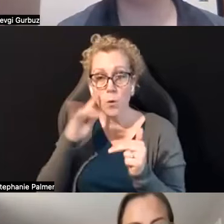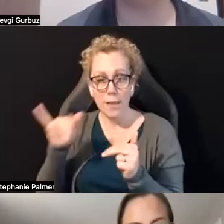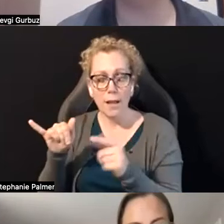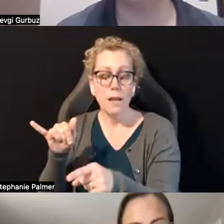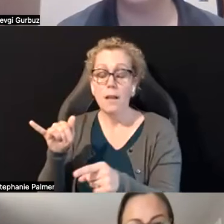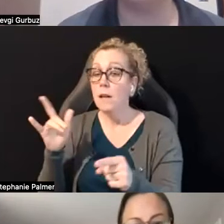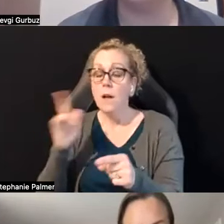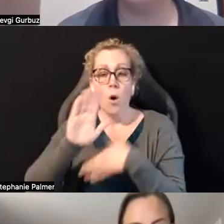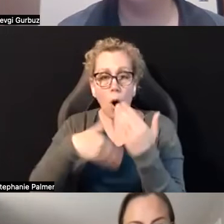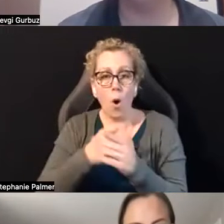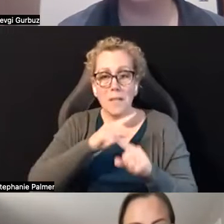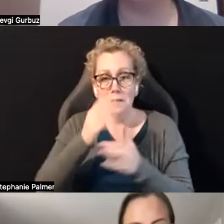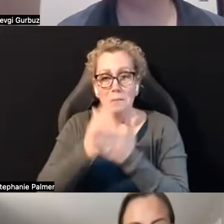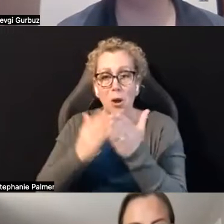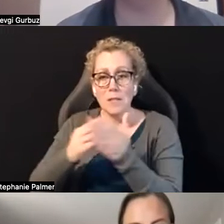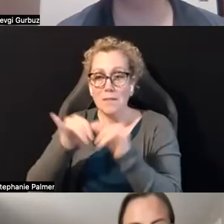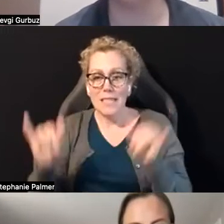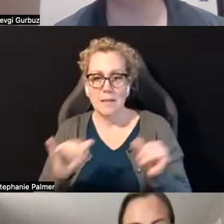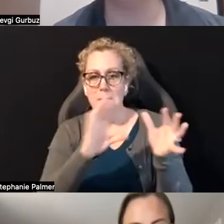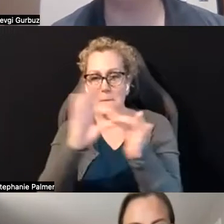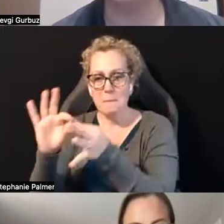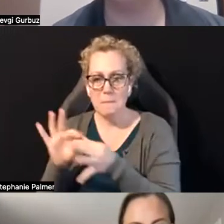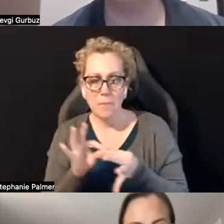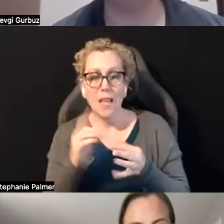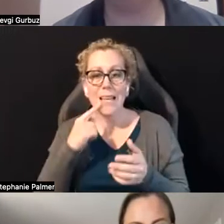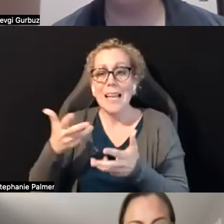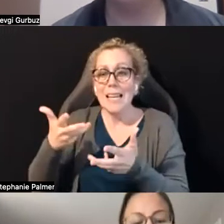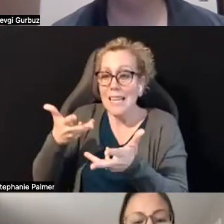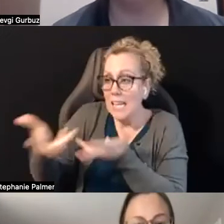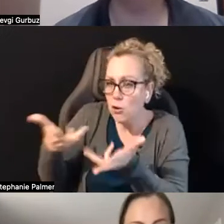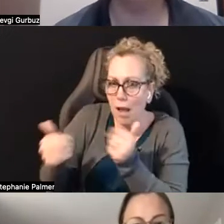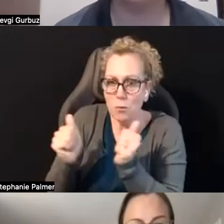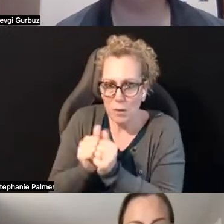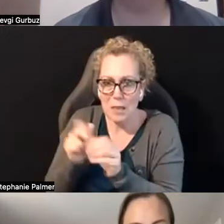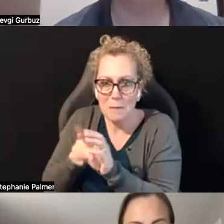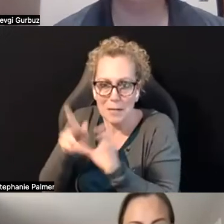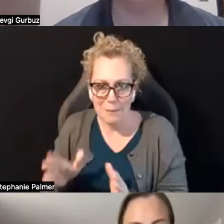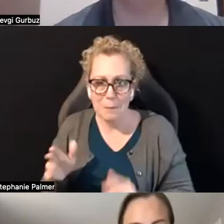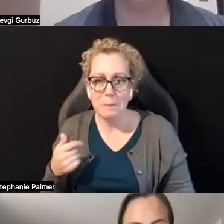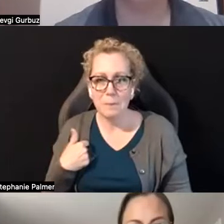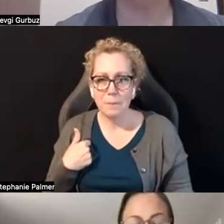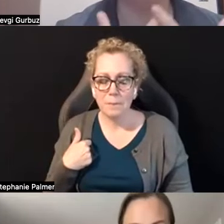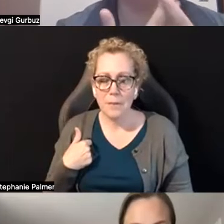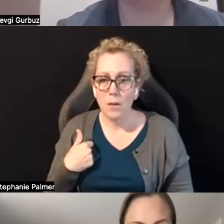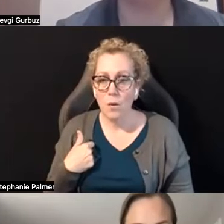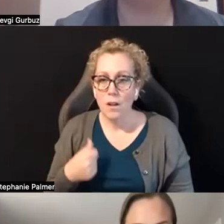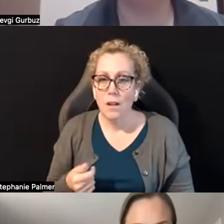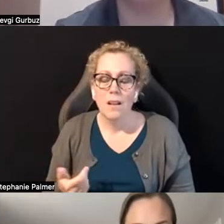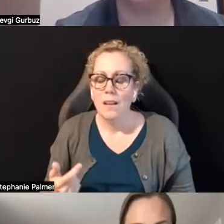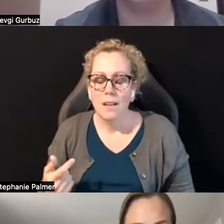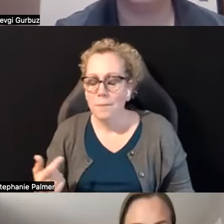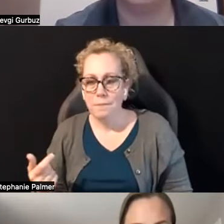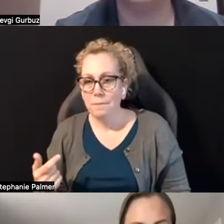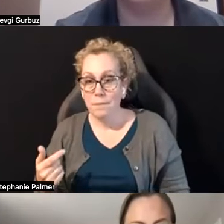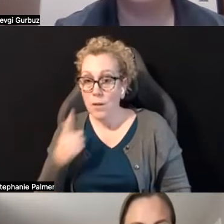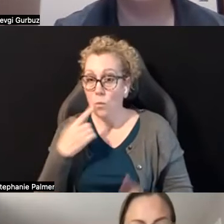pieces of our system together so that it can interact with a participant. So rather than having me describe to the participant what